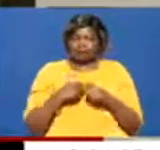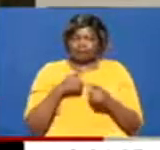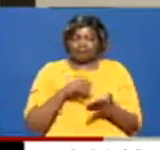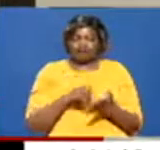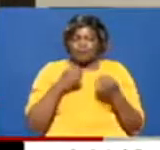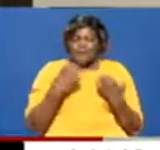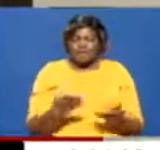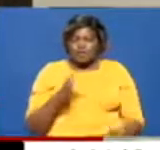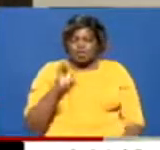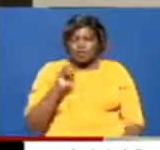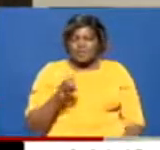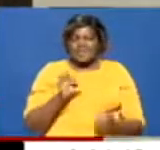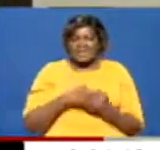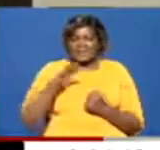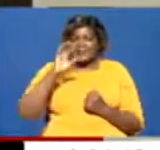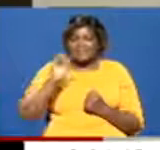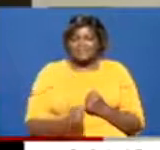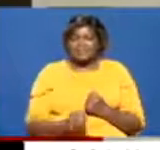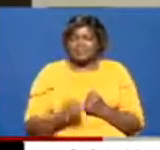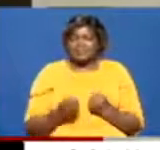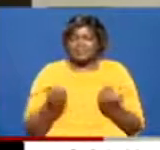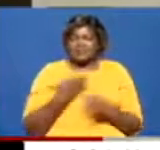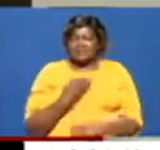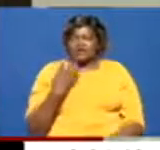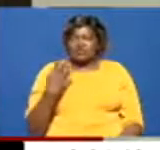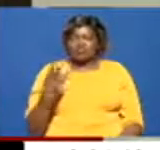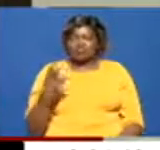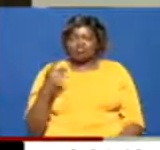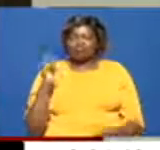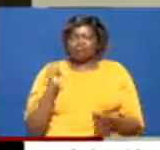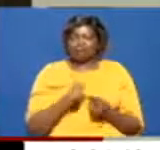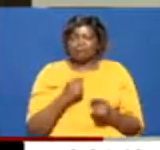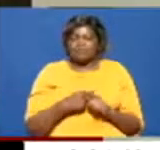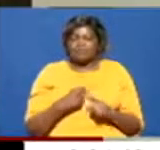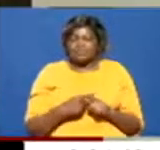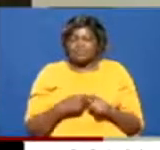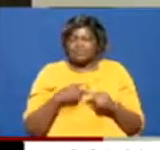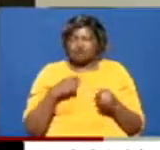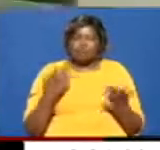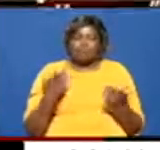at 0.8% after 42 tested positive from a sample size of